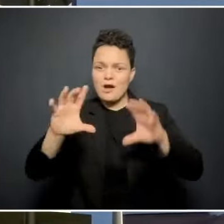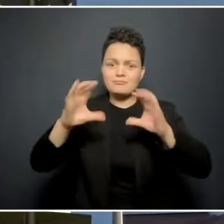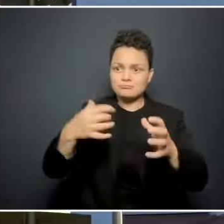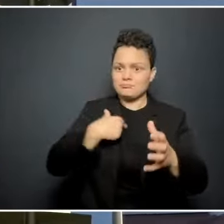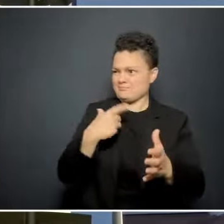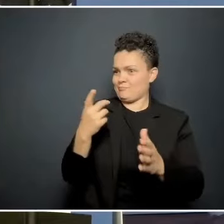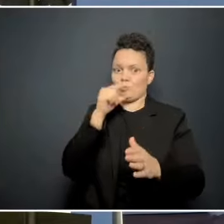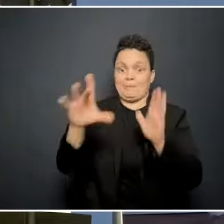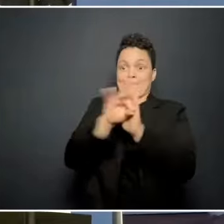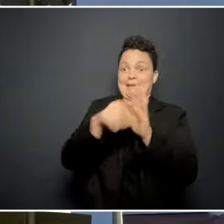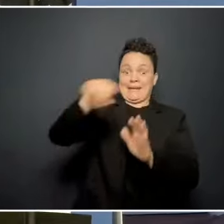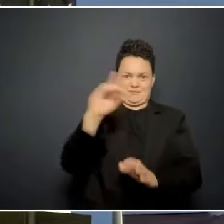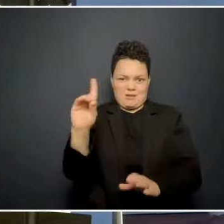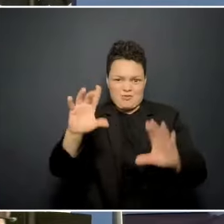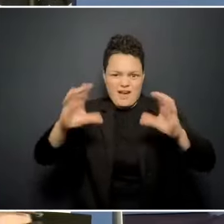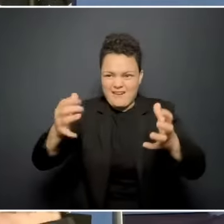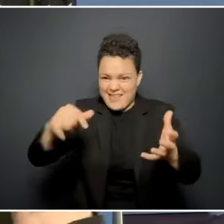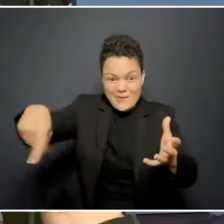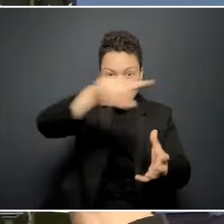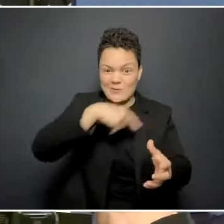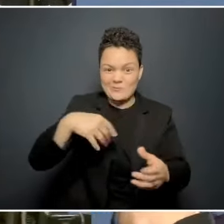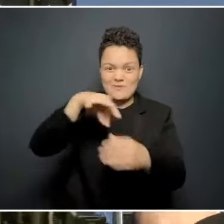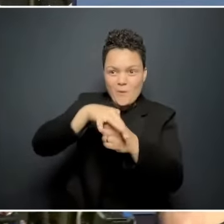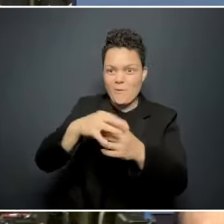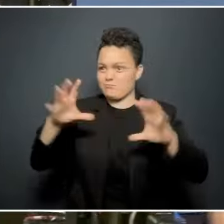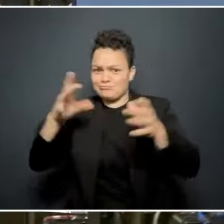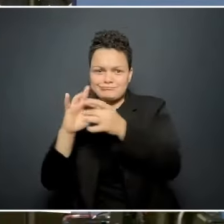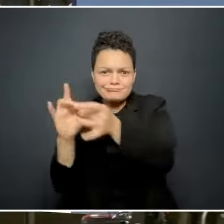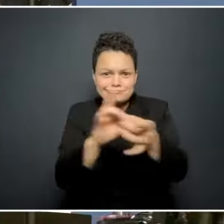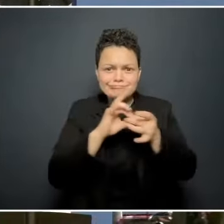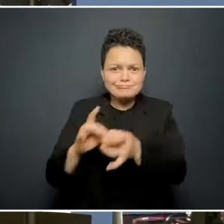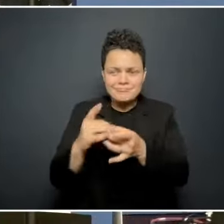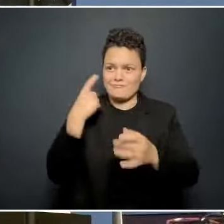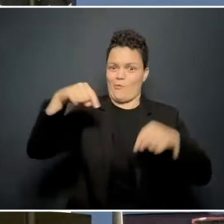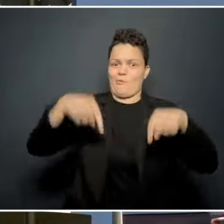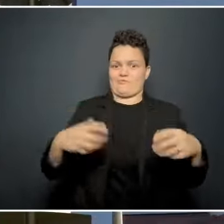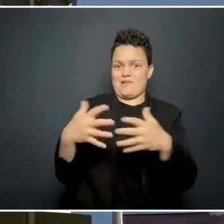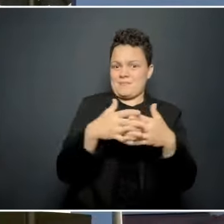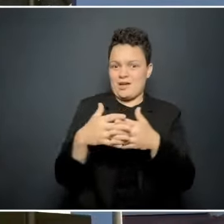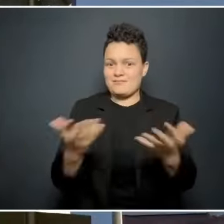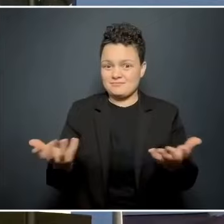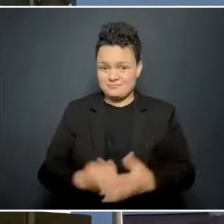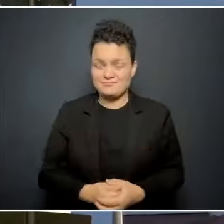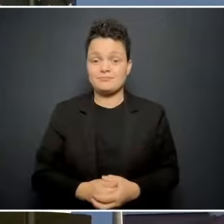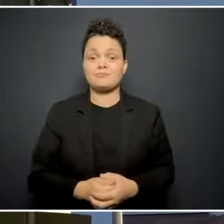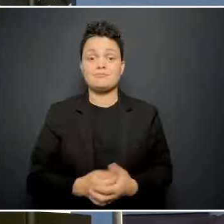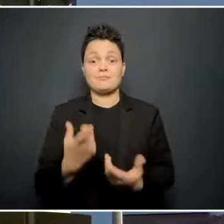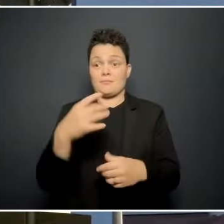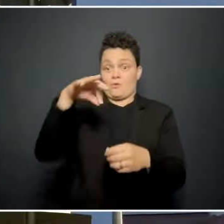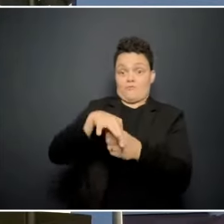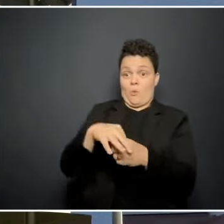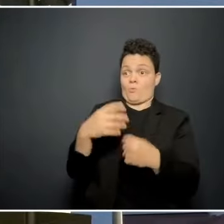Democrats like you just voted for me in primaries all across America. You voted for me to be your nominee. No one